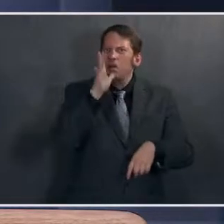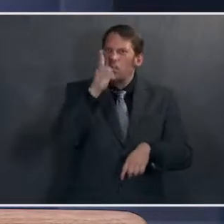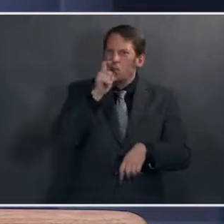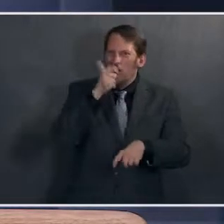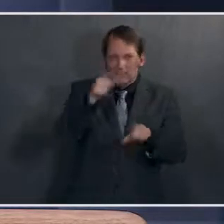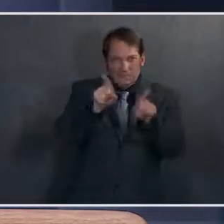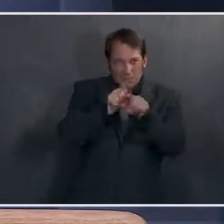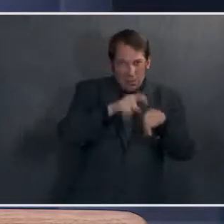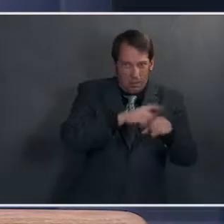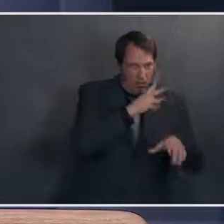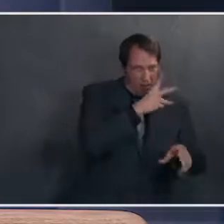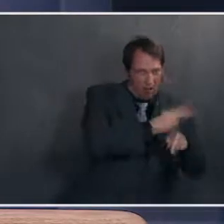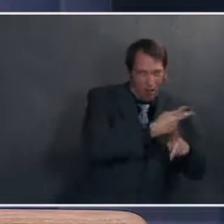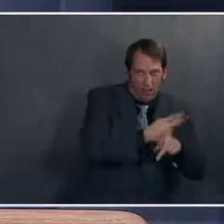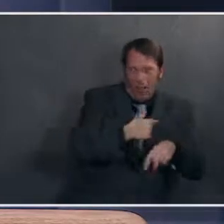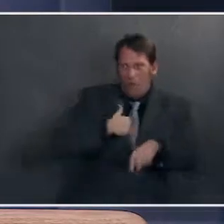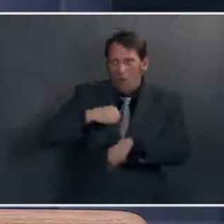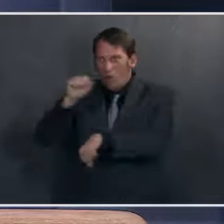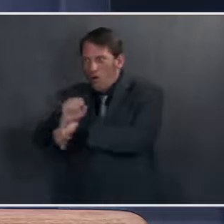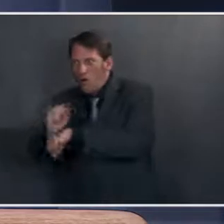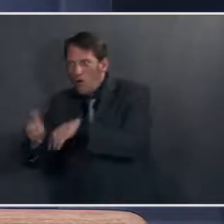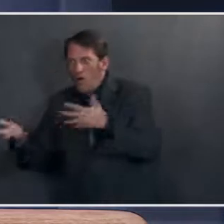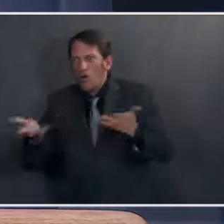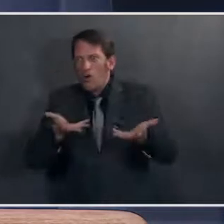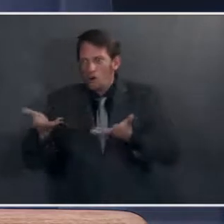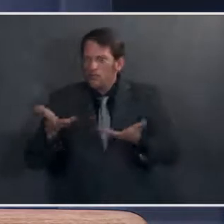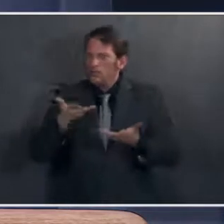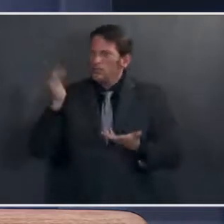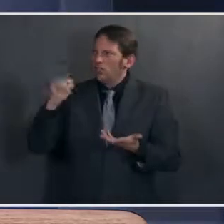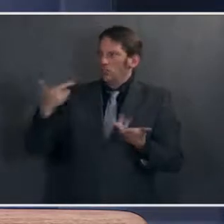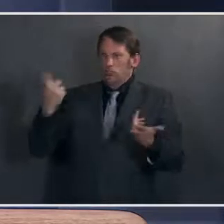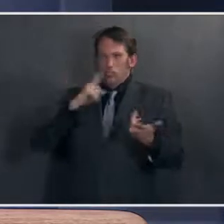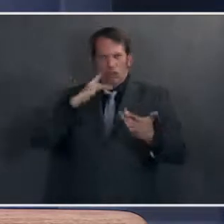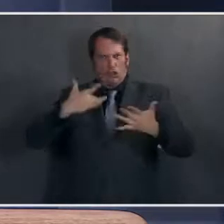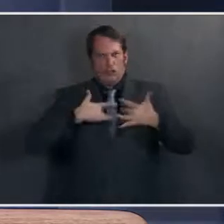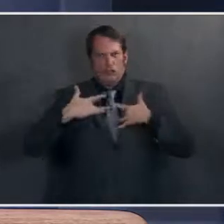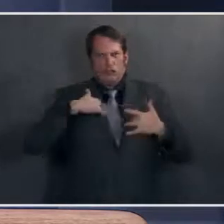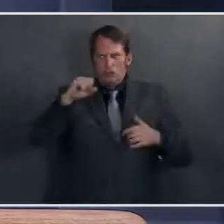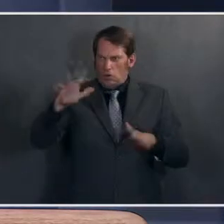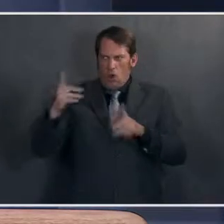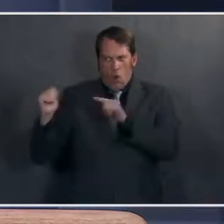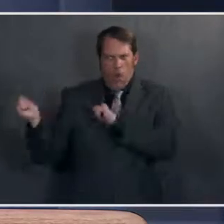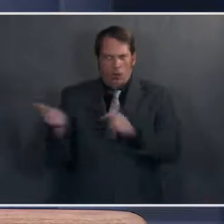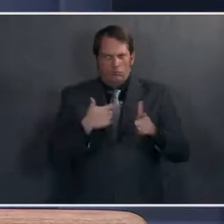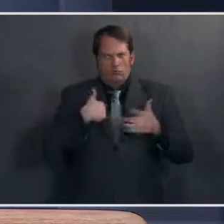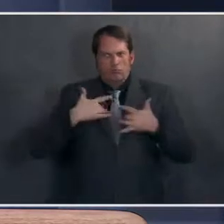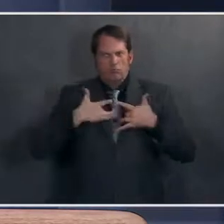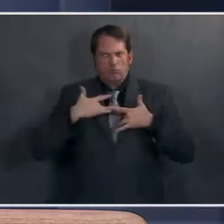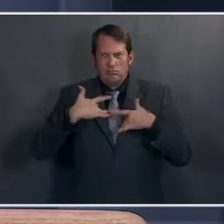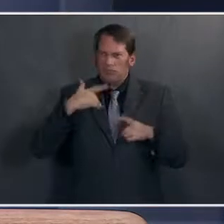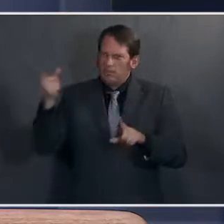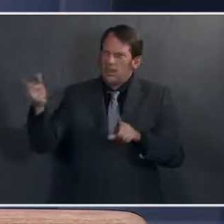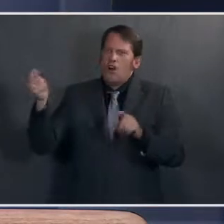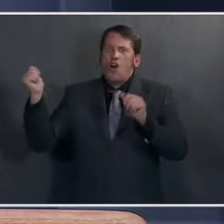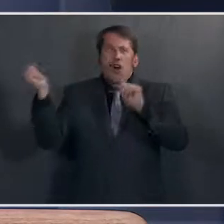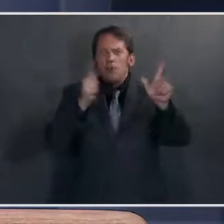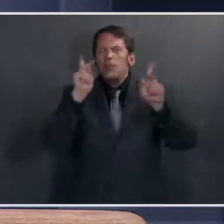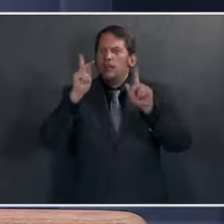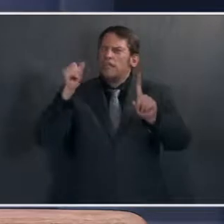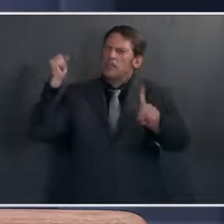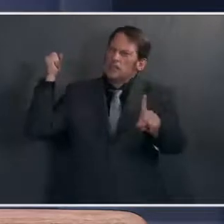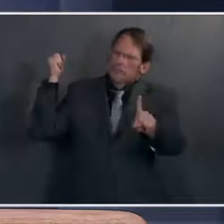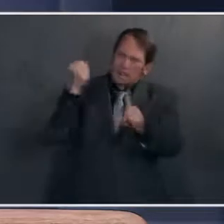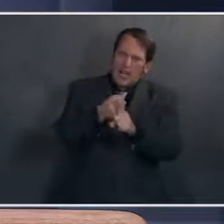all are, is the fact that this has a disproportionate impact on communities of color, on women of color who